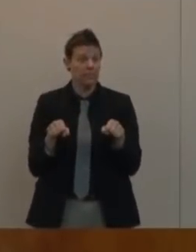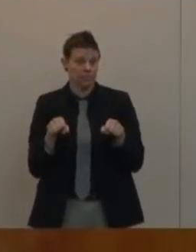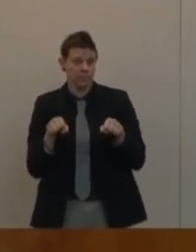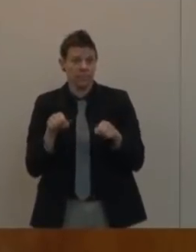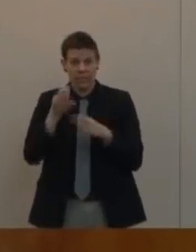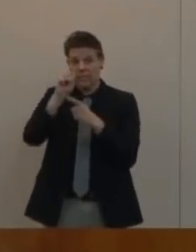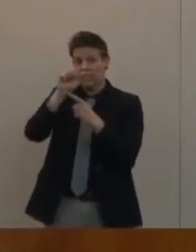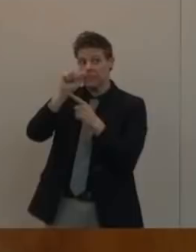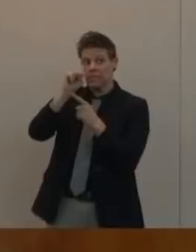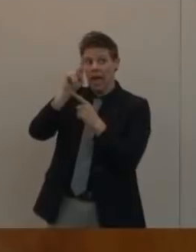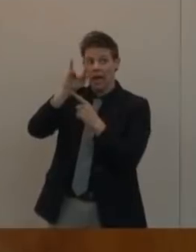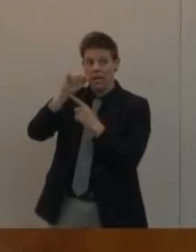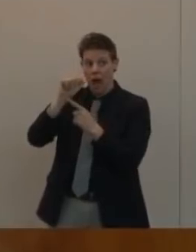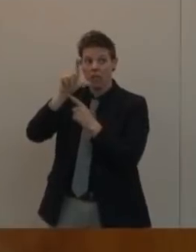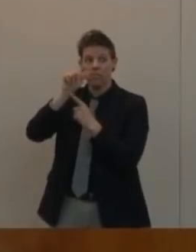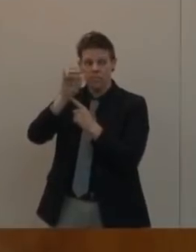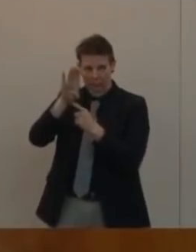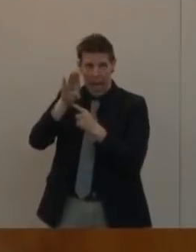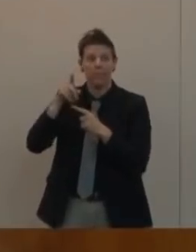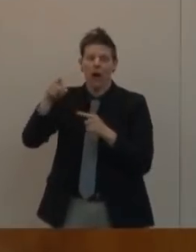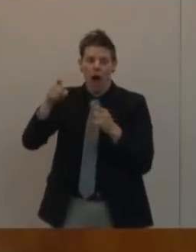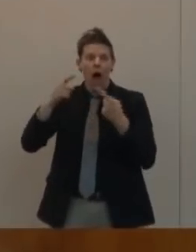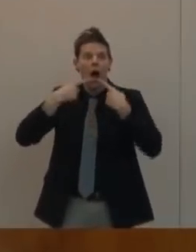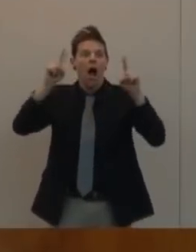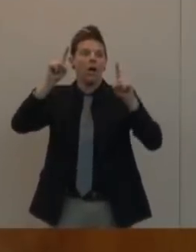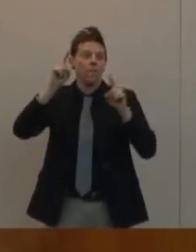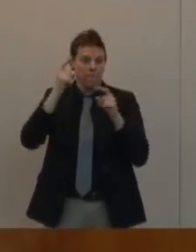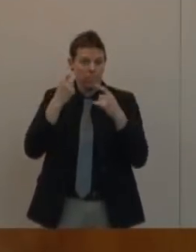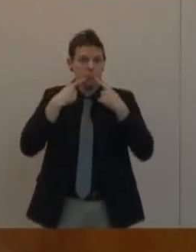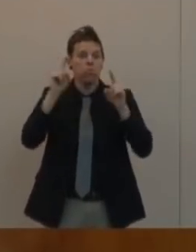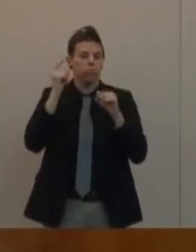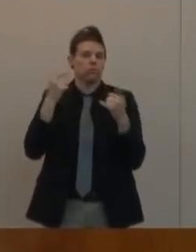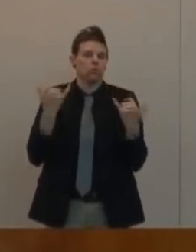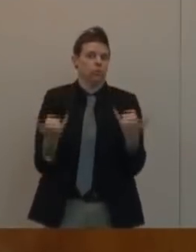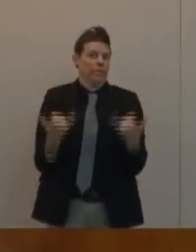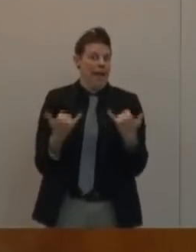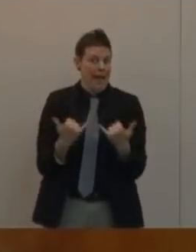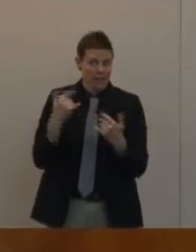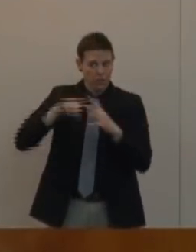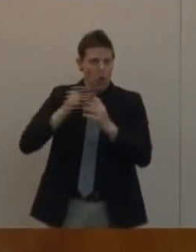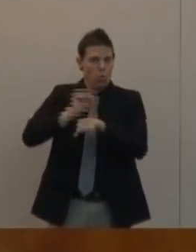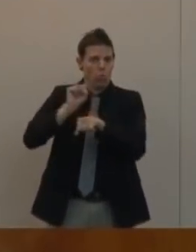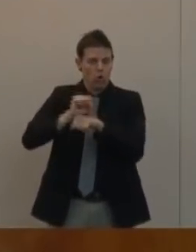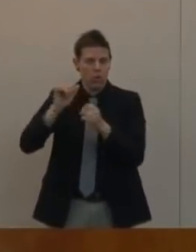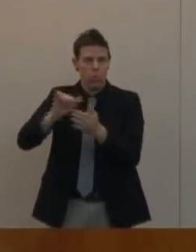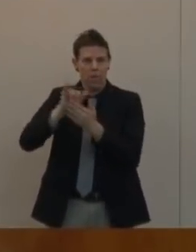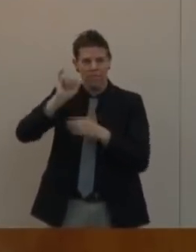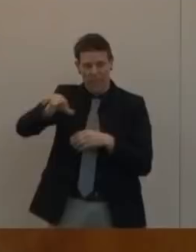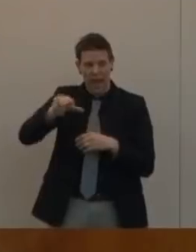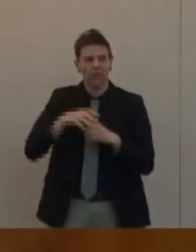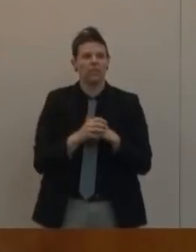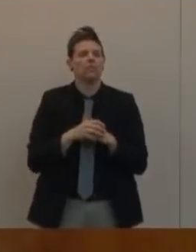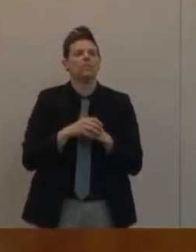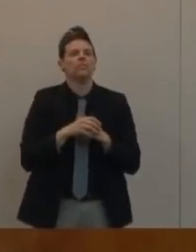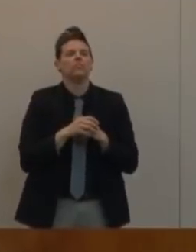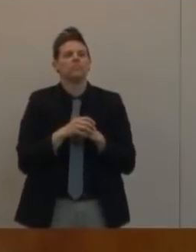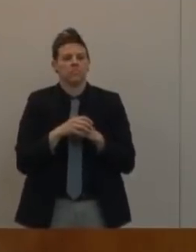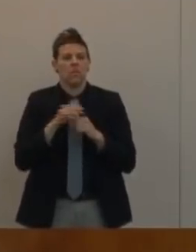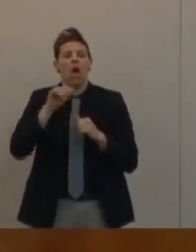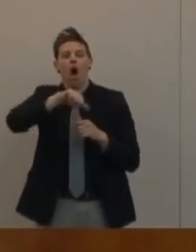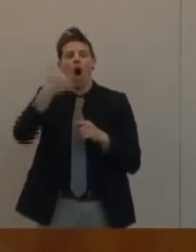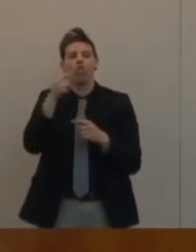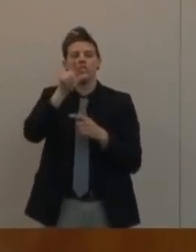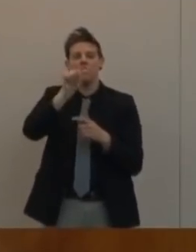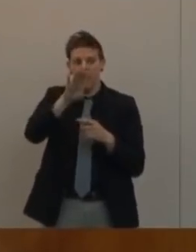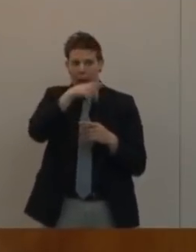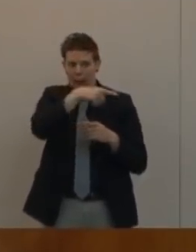has successfully started testing today. We're very, very proud of that partnership. Lannel hopes to be up and doing testing again in the